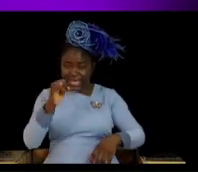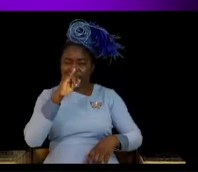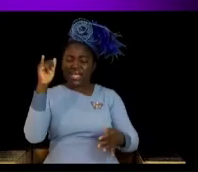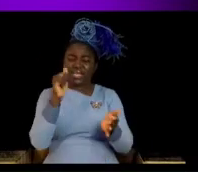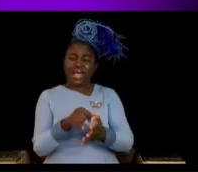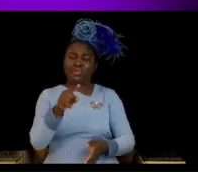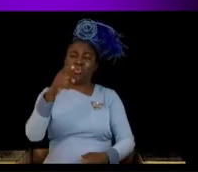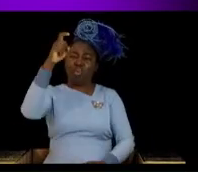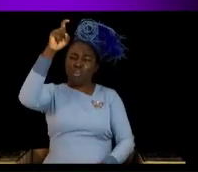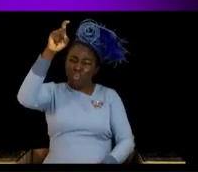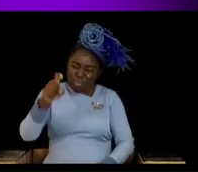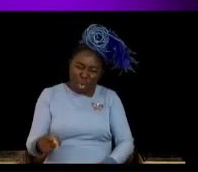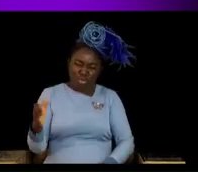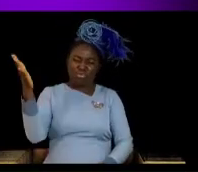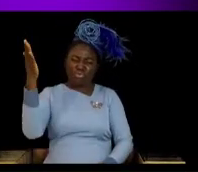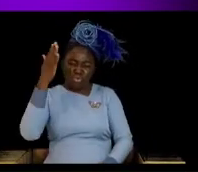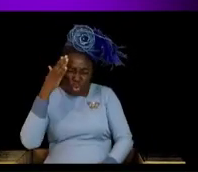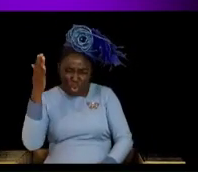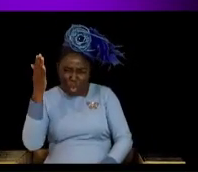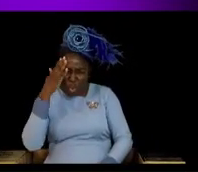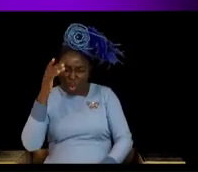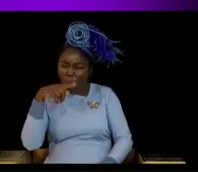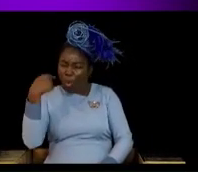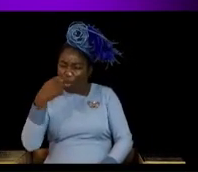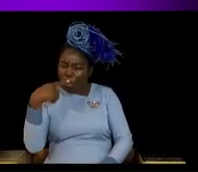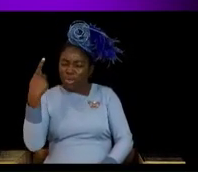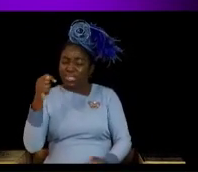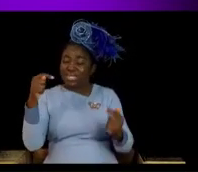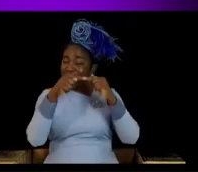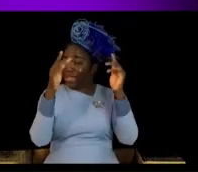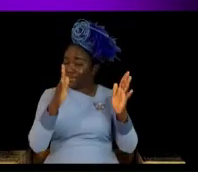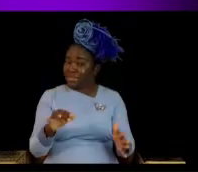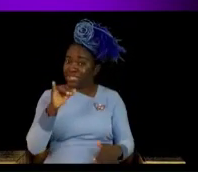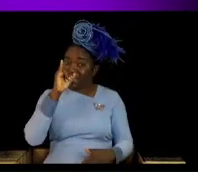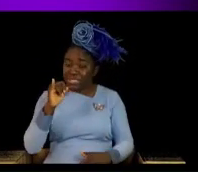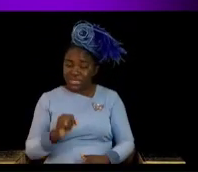who the enemy is. Two.